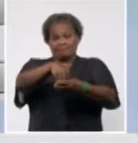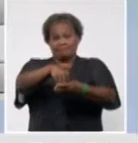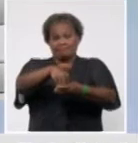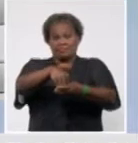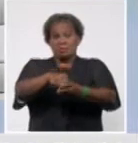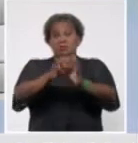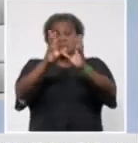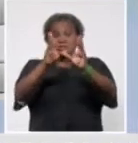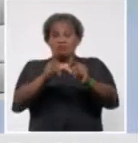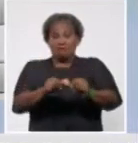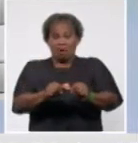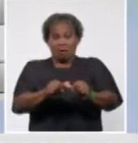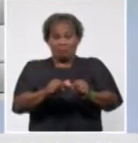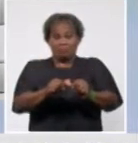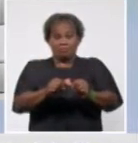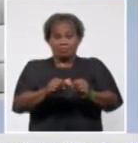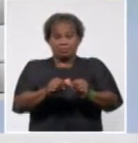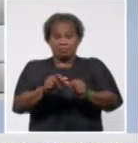Yesterday,